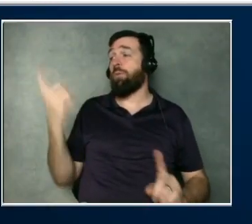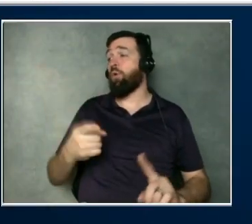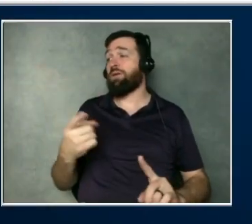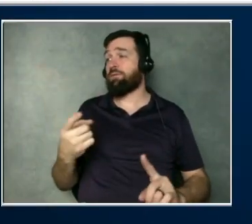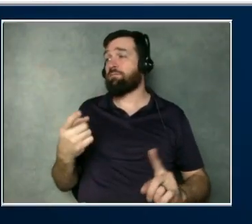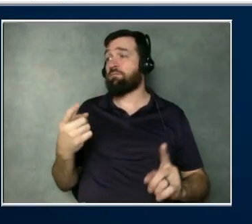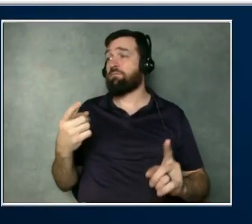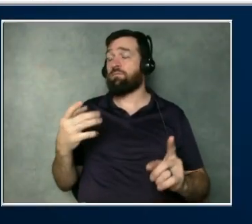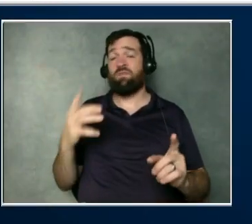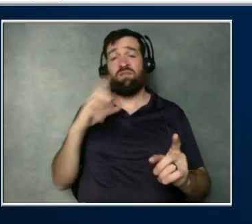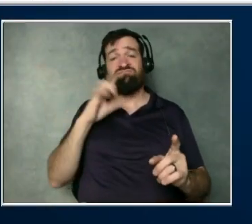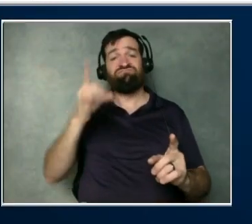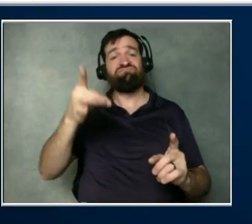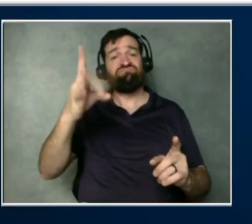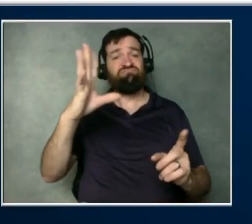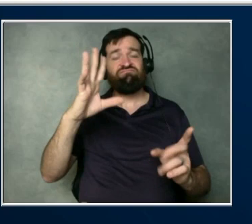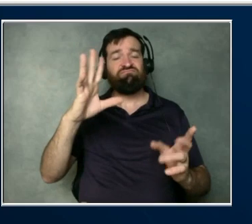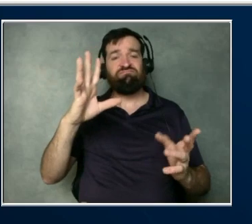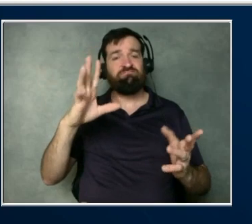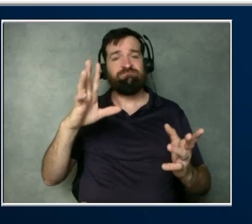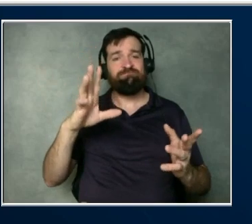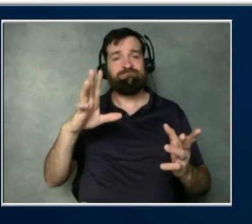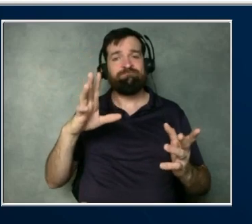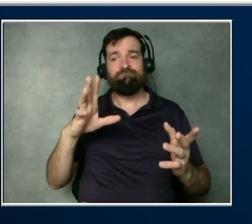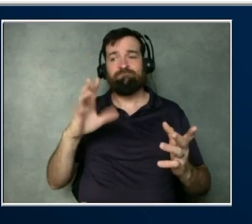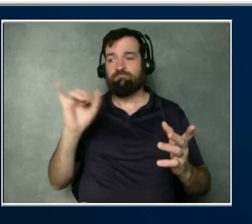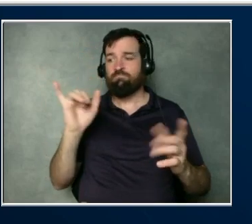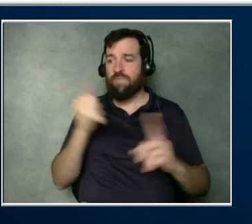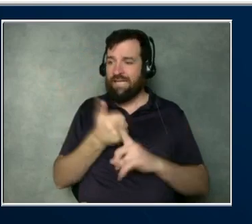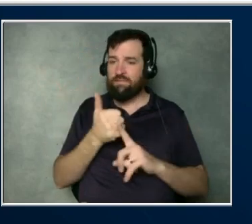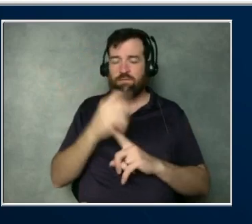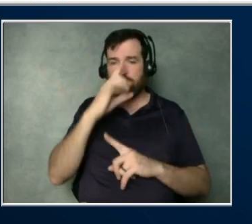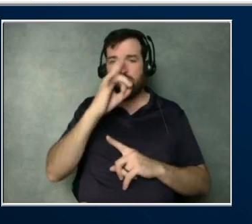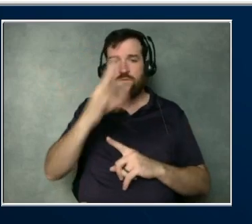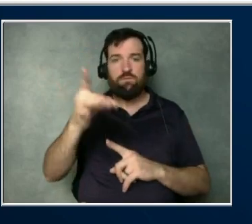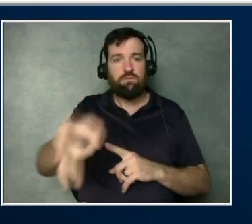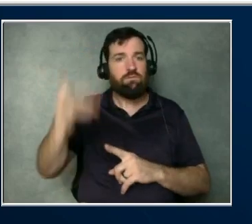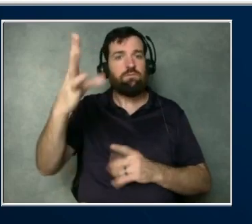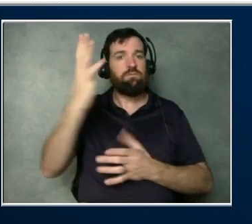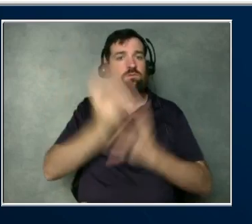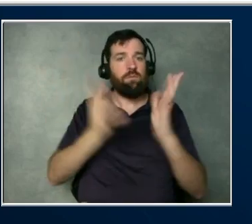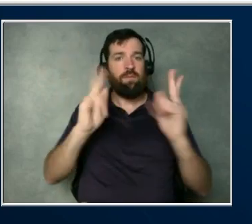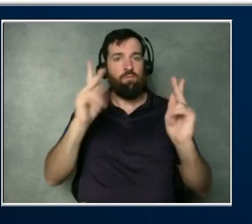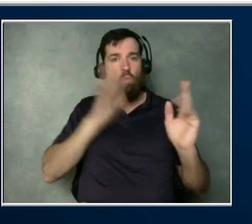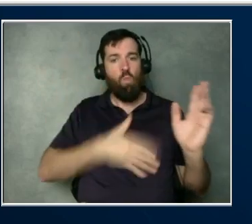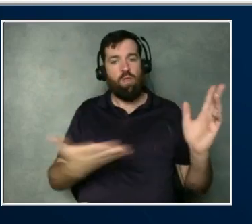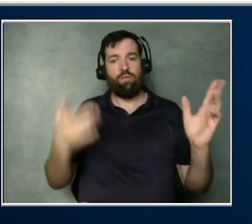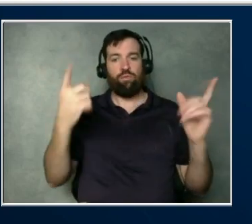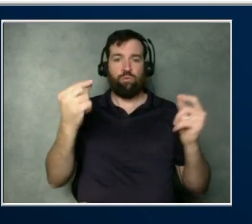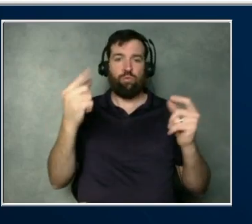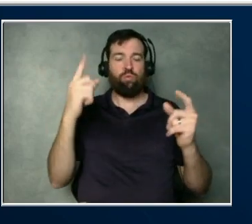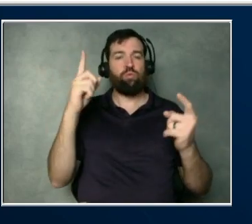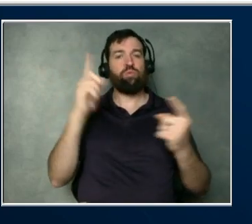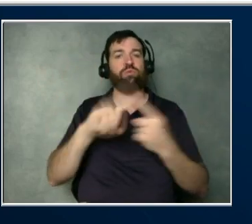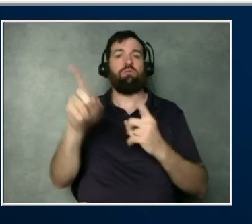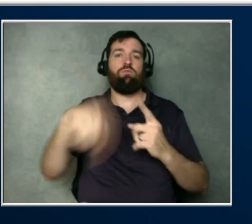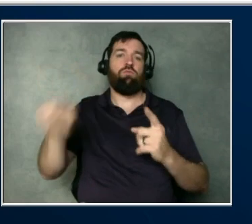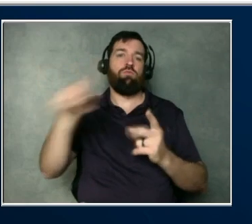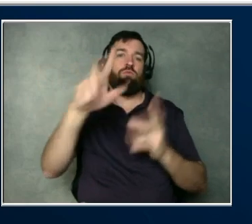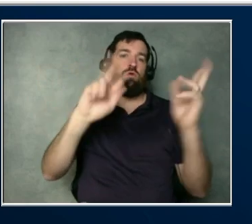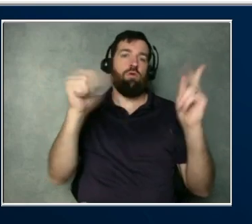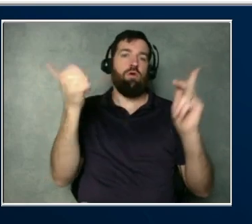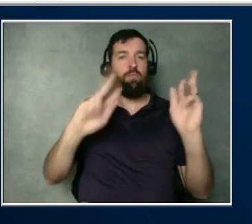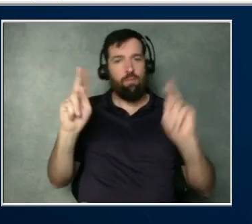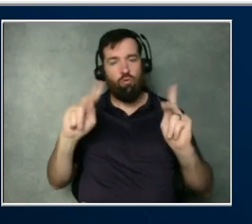demonstrably it's like a monster. It's monstrous what some people will do to others for their own personal or